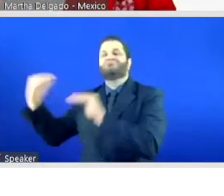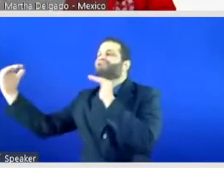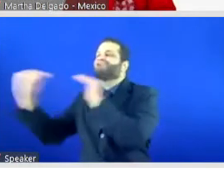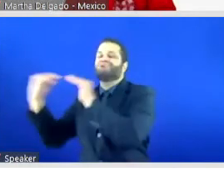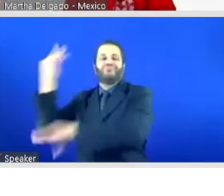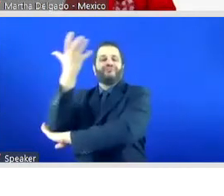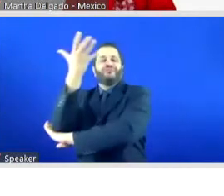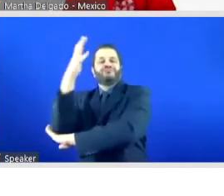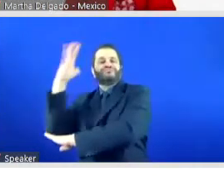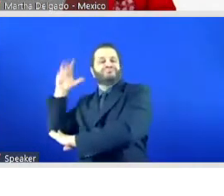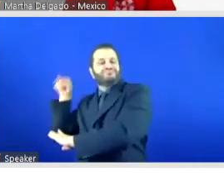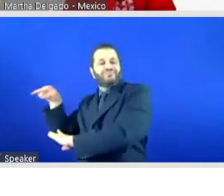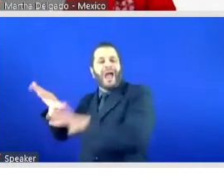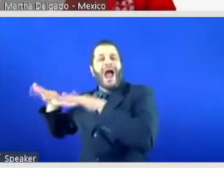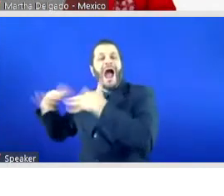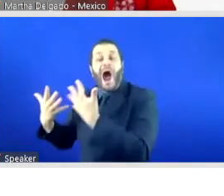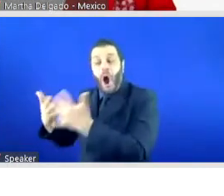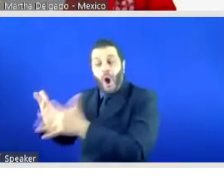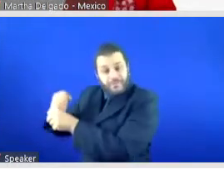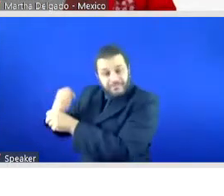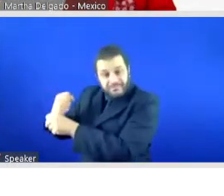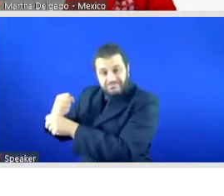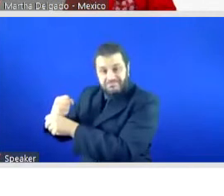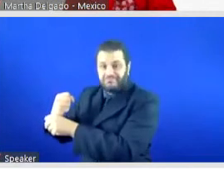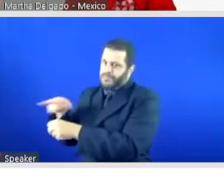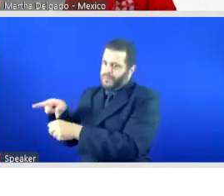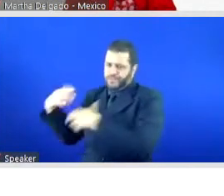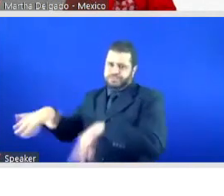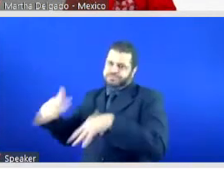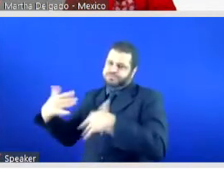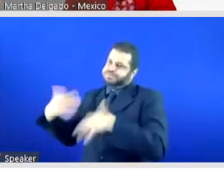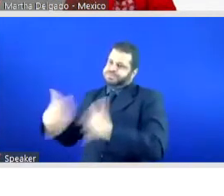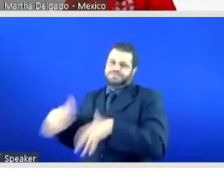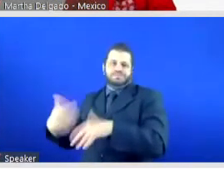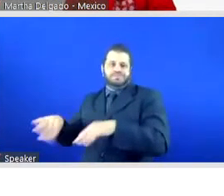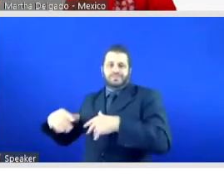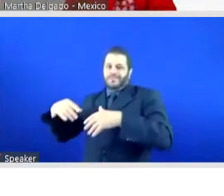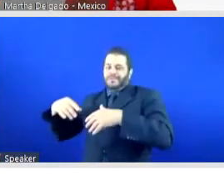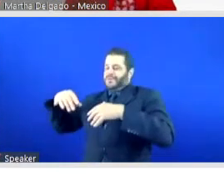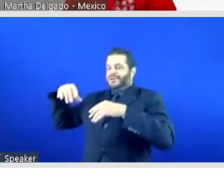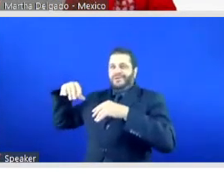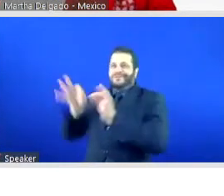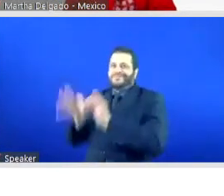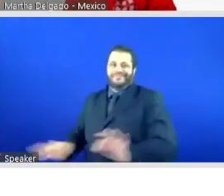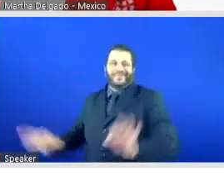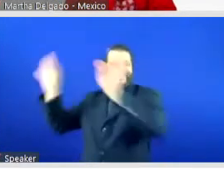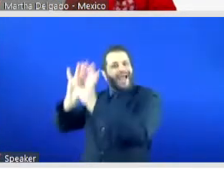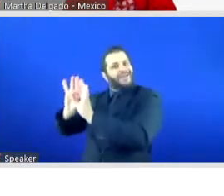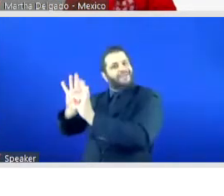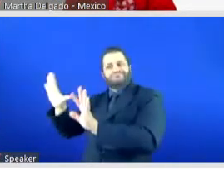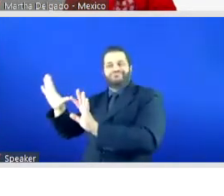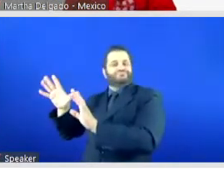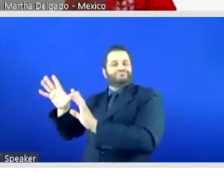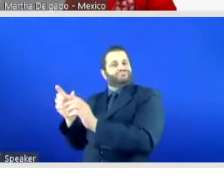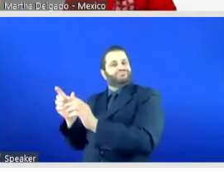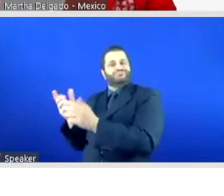that the health and the food depends on that particular forest. So it's very important for us to really think, what do we need and how can we